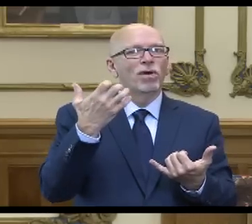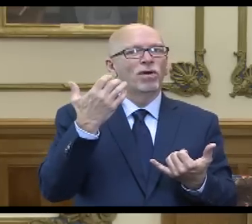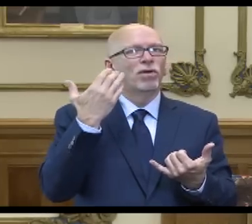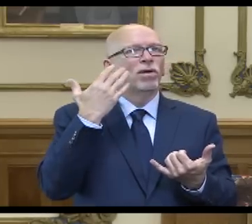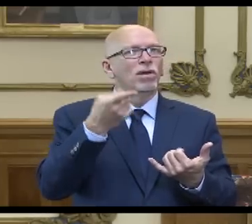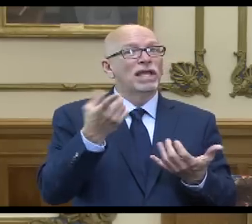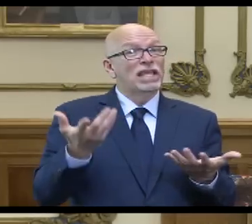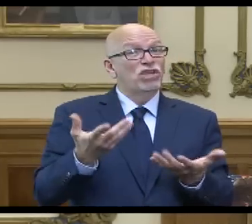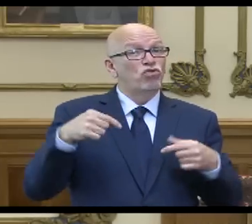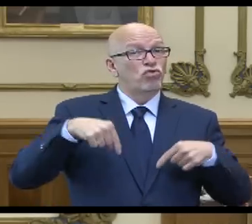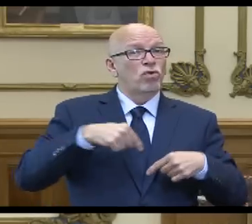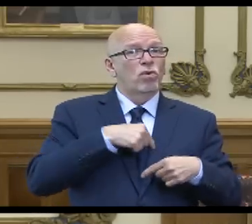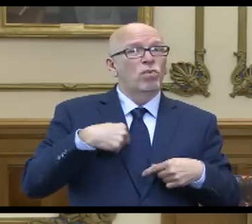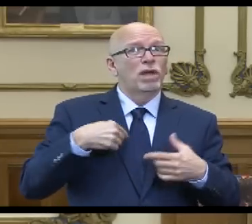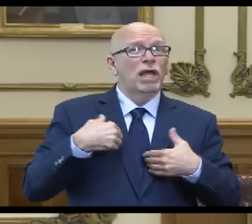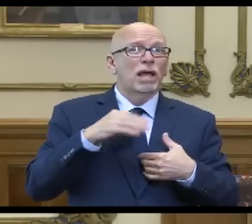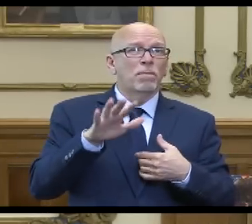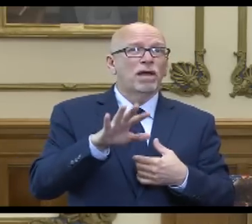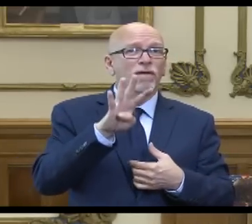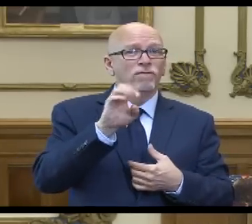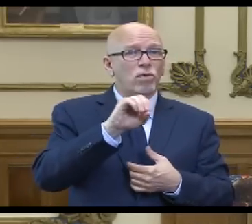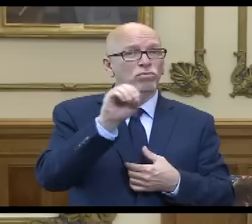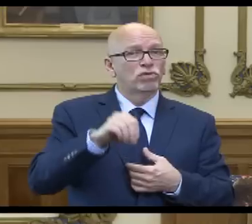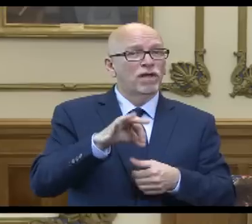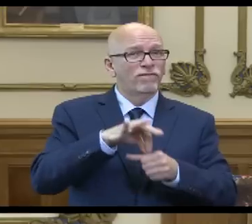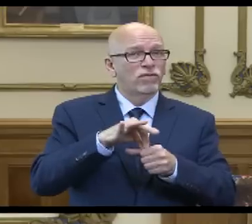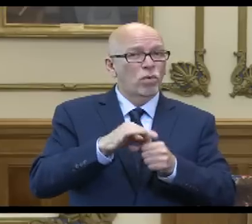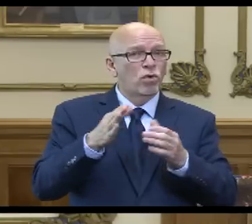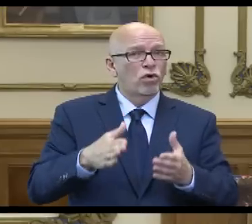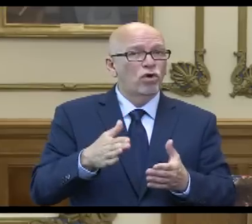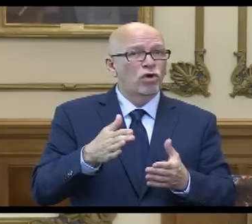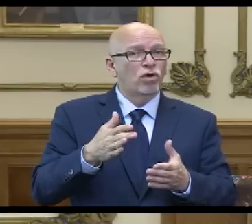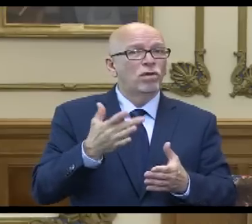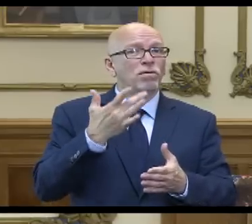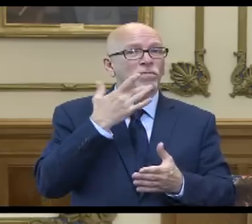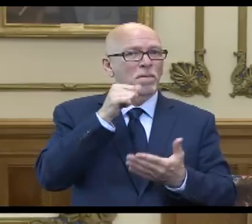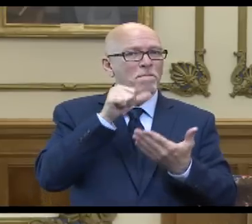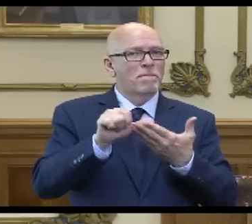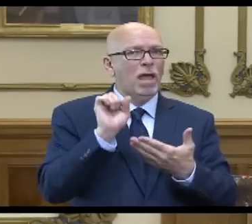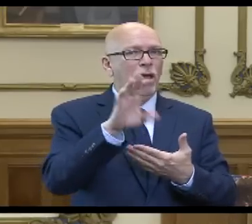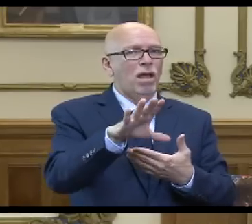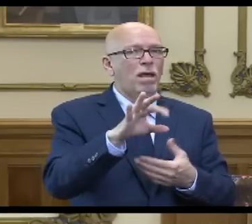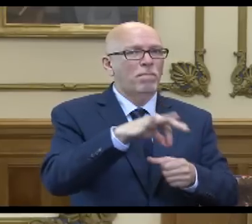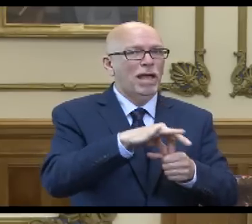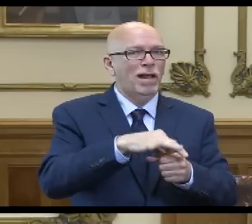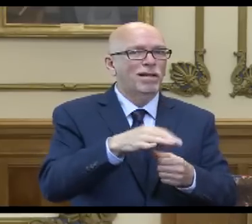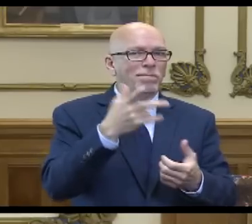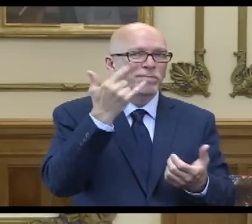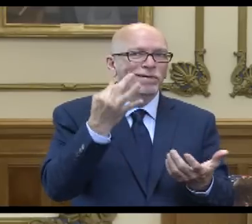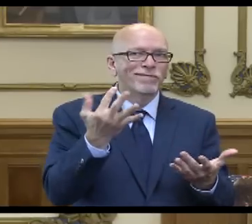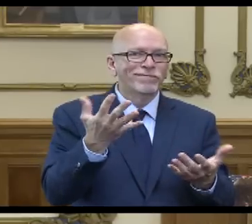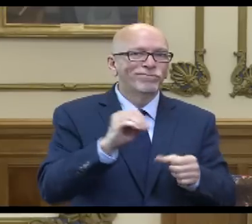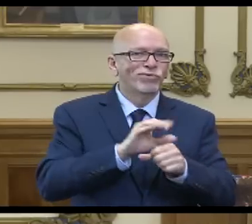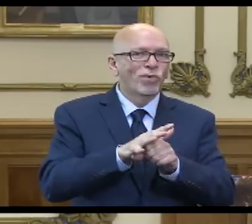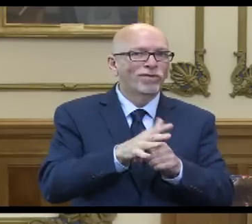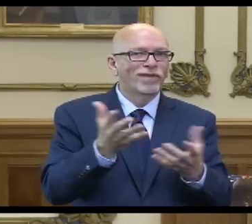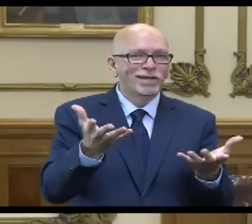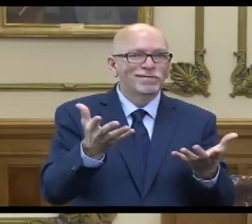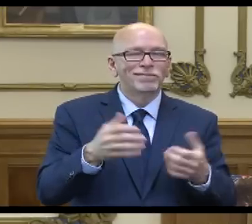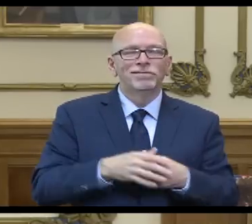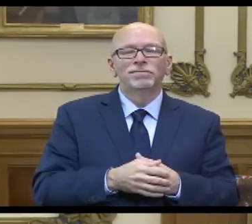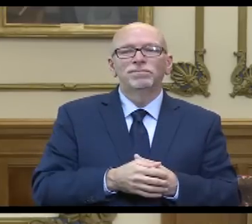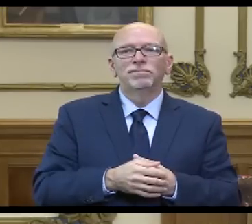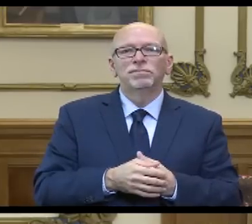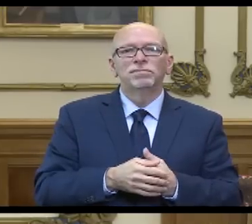up here we had upwards of 40% of voters choose mail-in ballots. due to the coronavirus